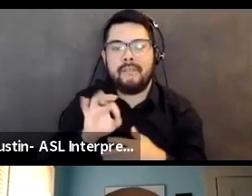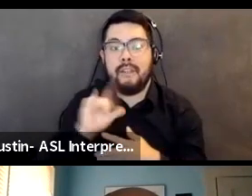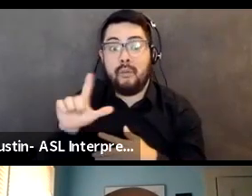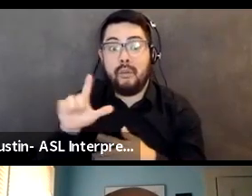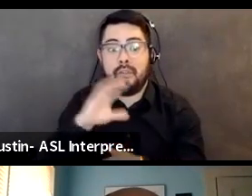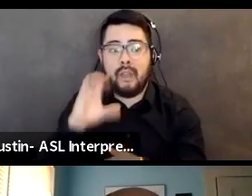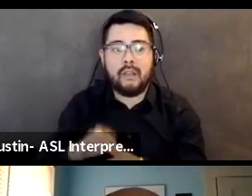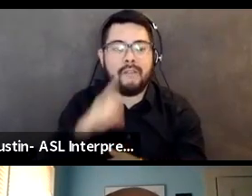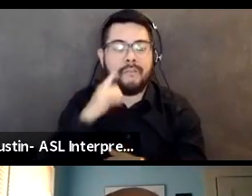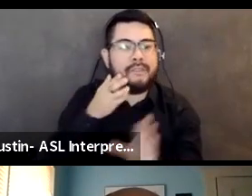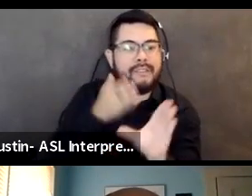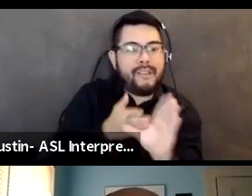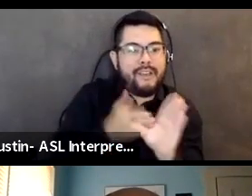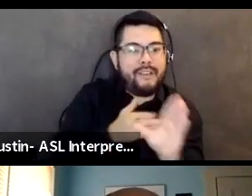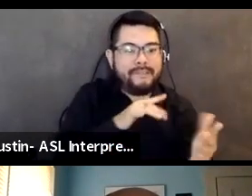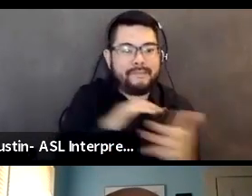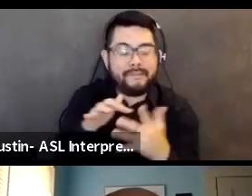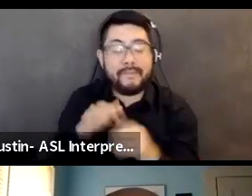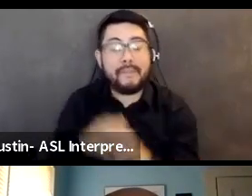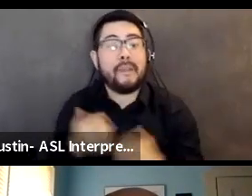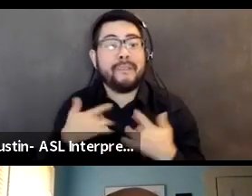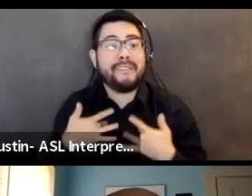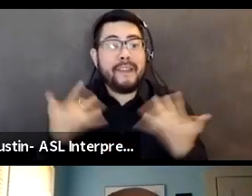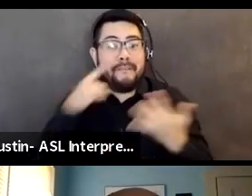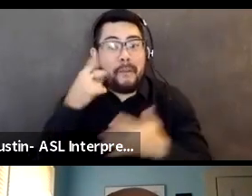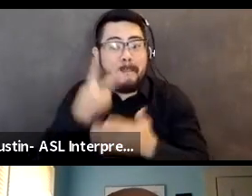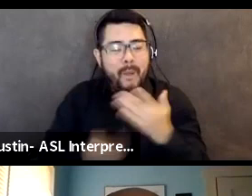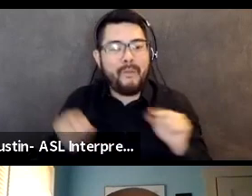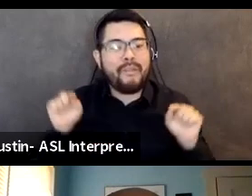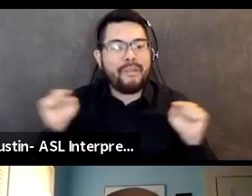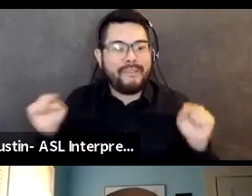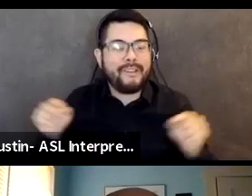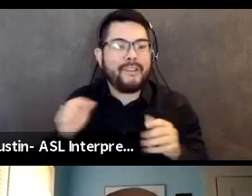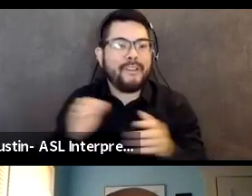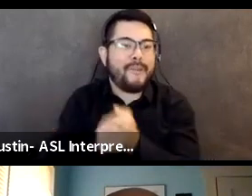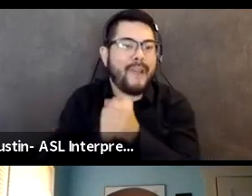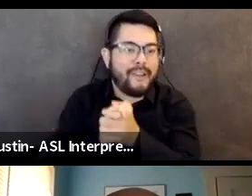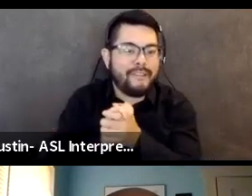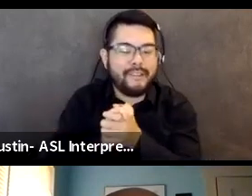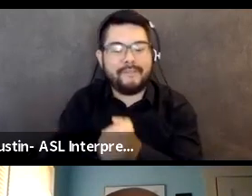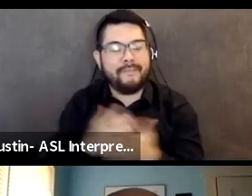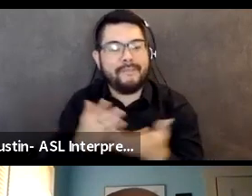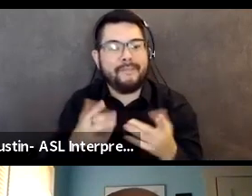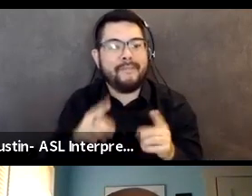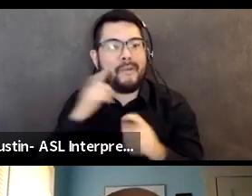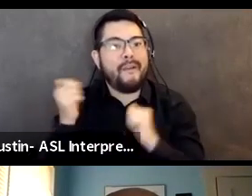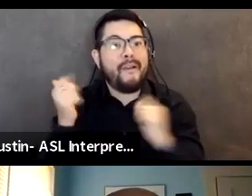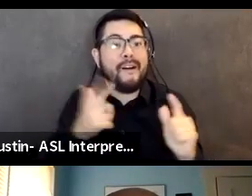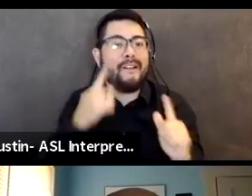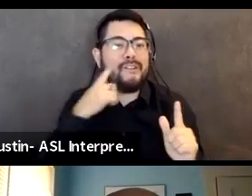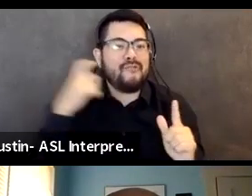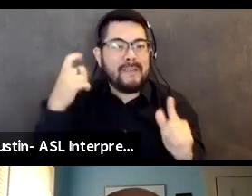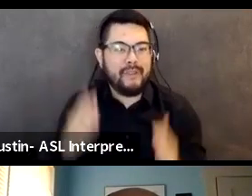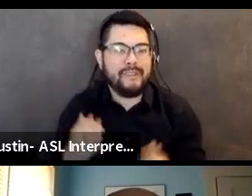so i'm excited for both of you congratulations and congratulations to all of our dreamers